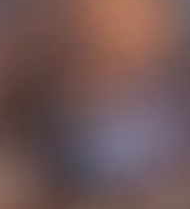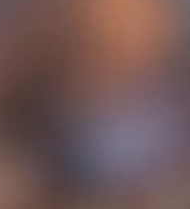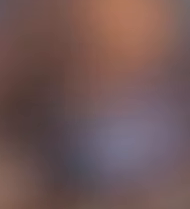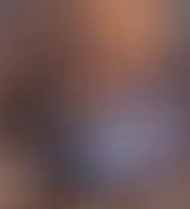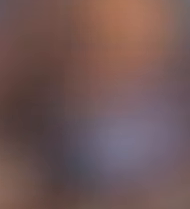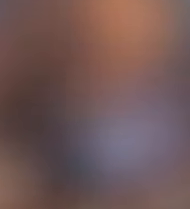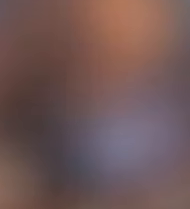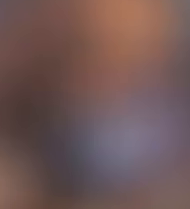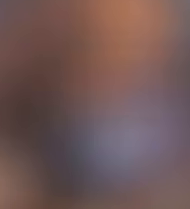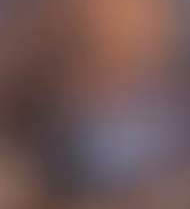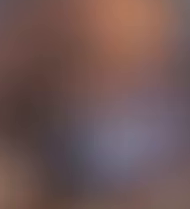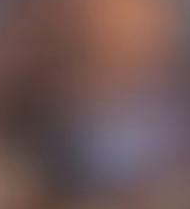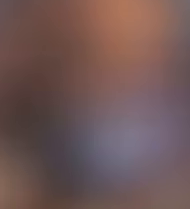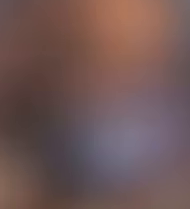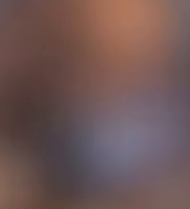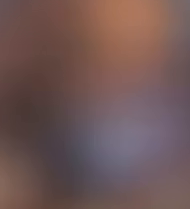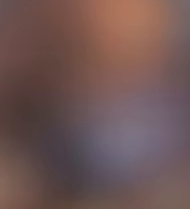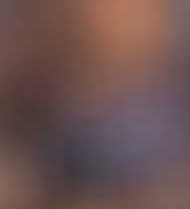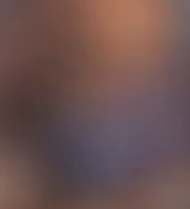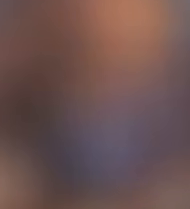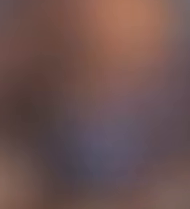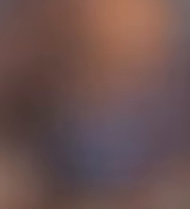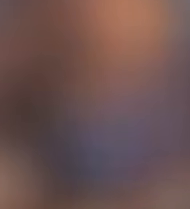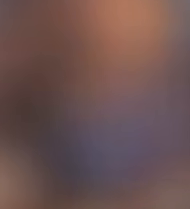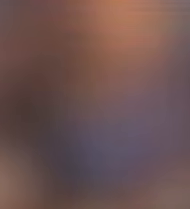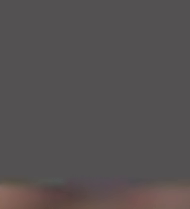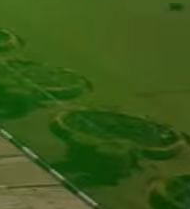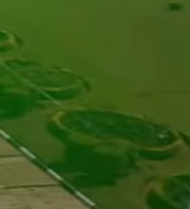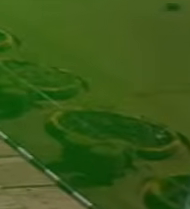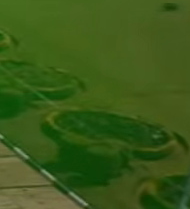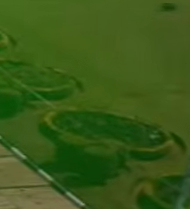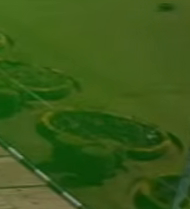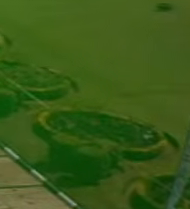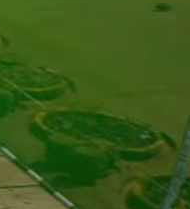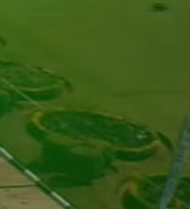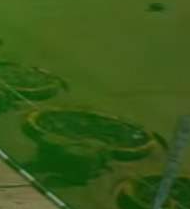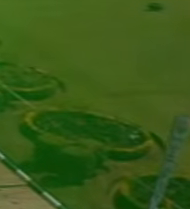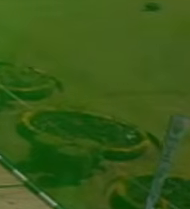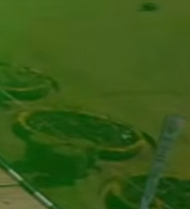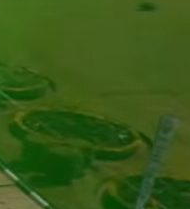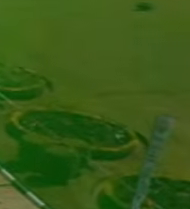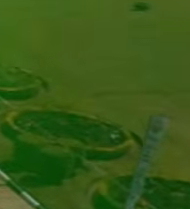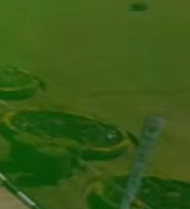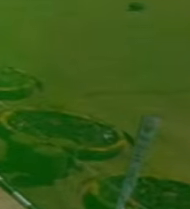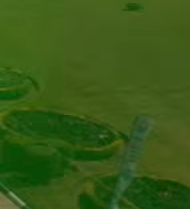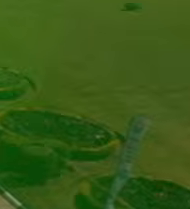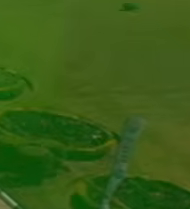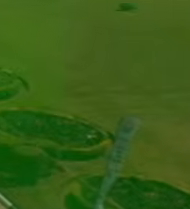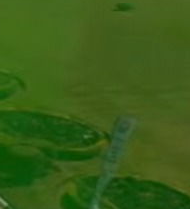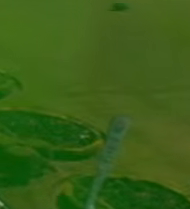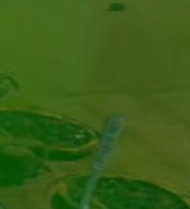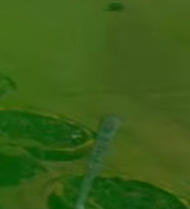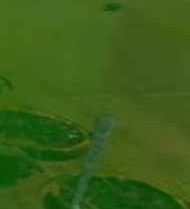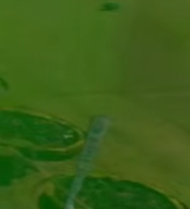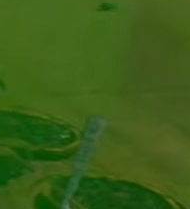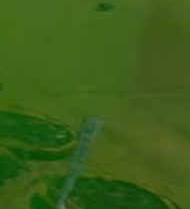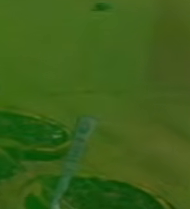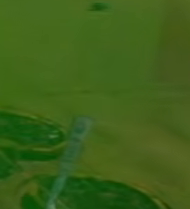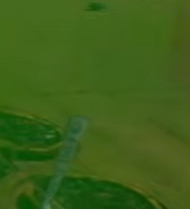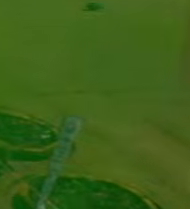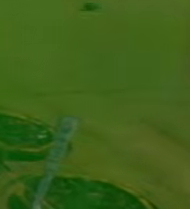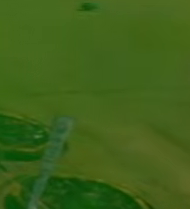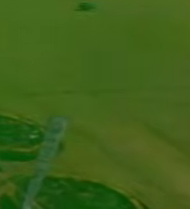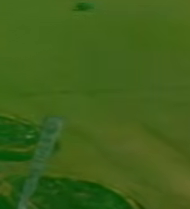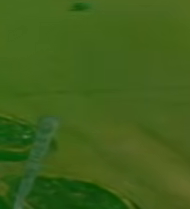parliamentary professionalism, empowering parliamentary excellence. Make a date on Monday, 16th March 2026 at